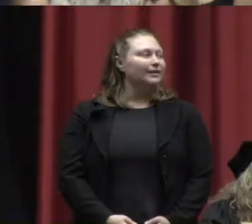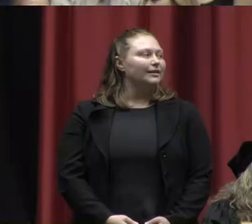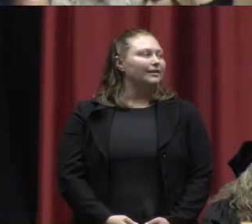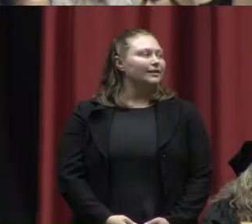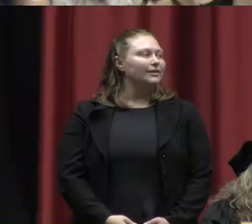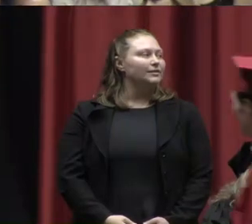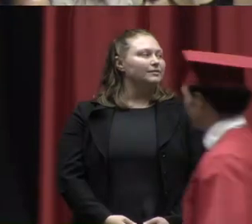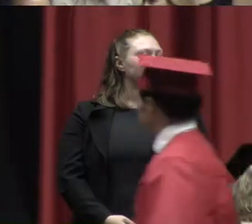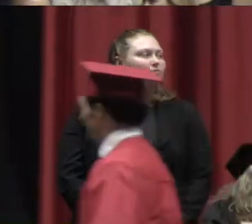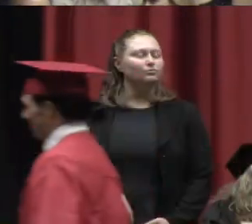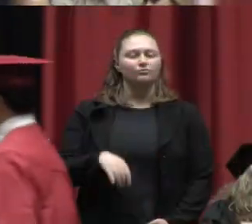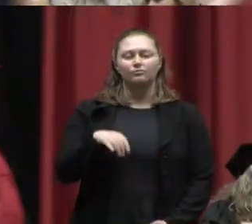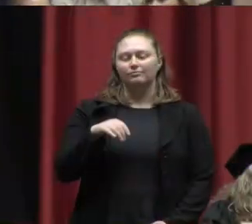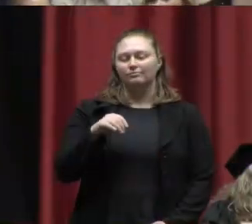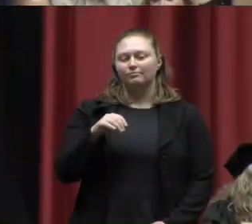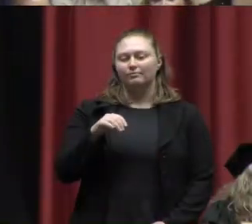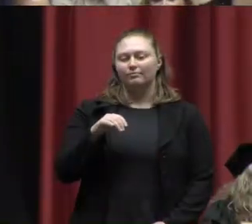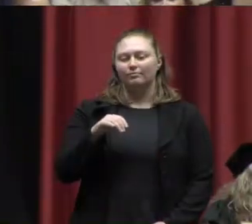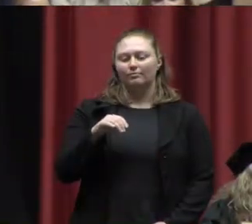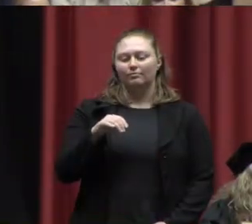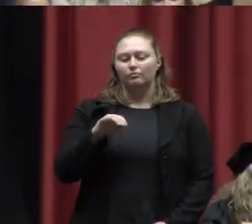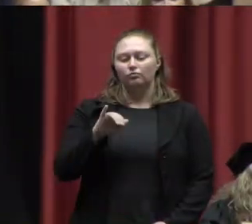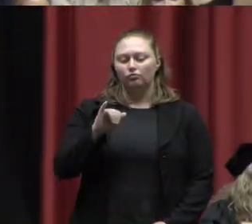Zachary Moore.